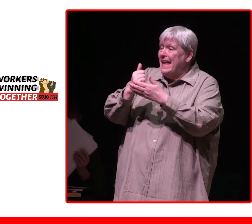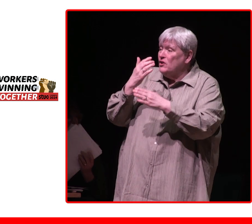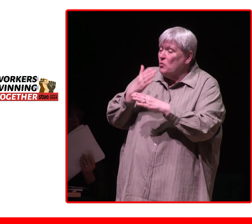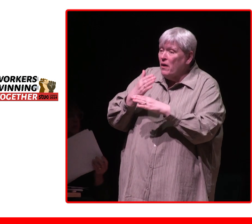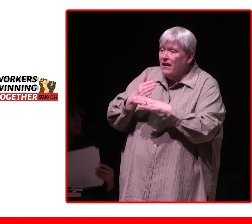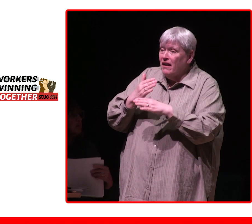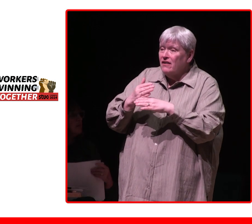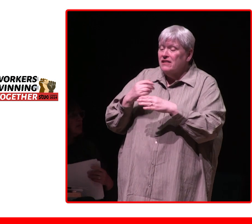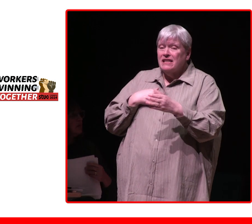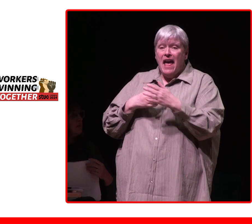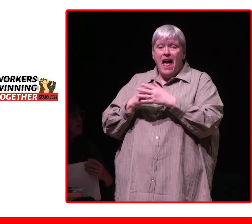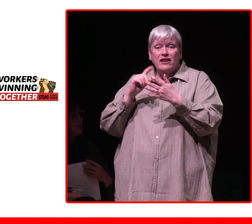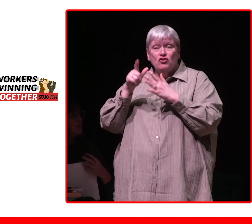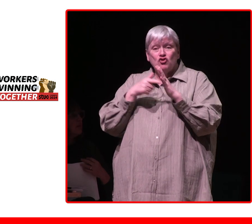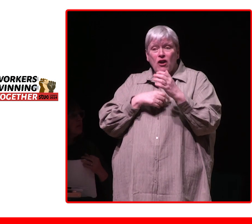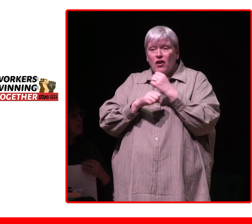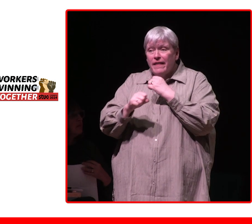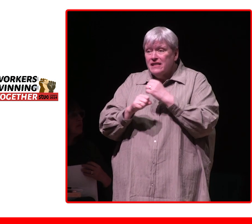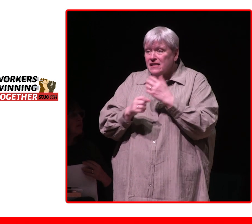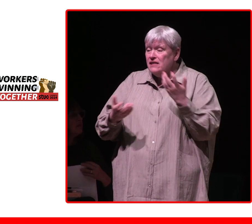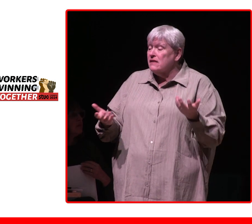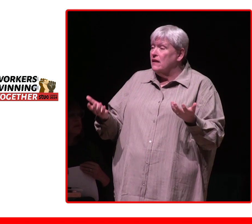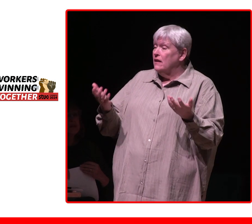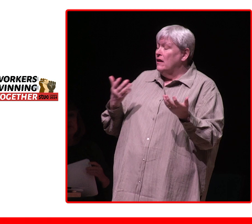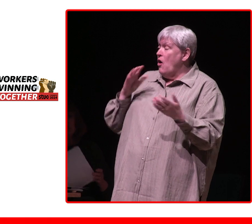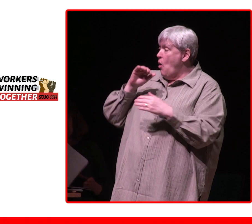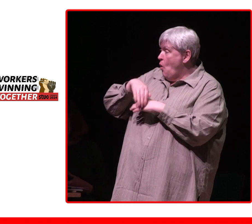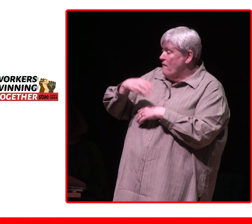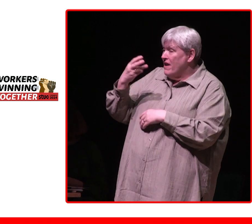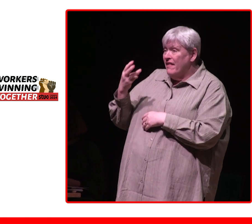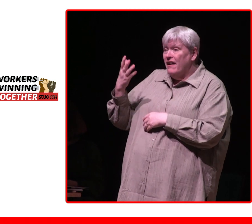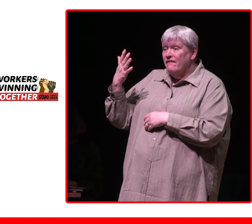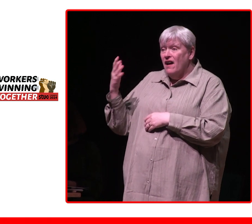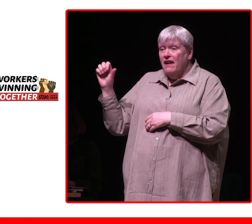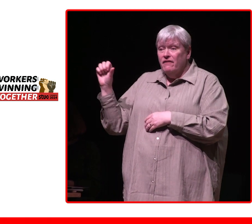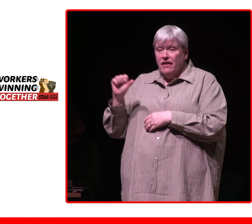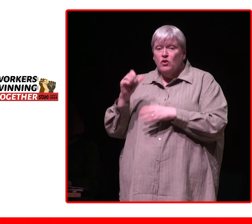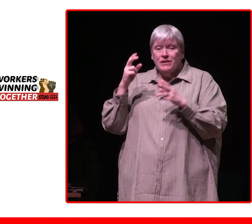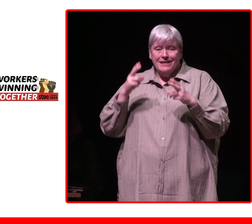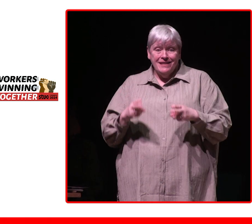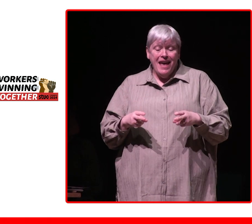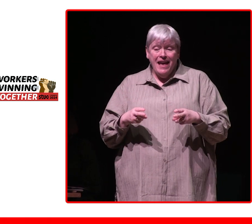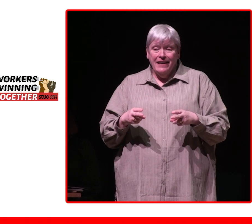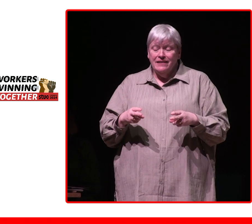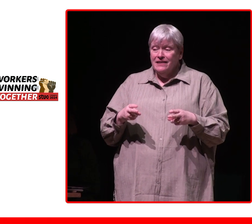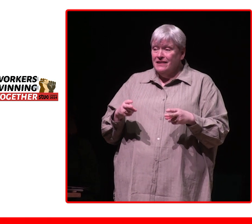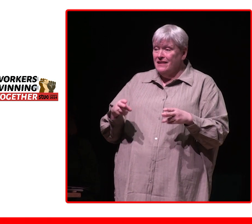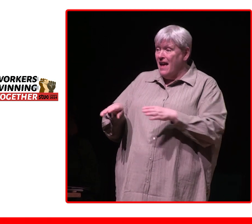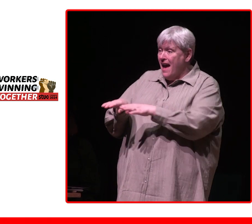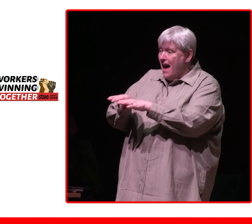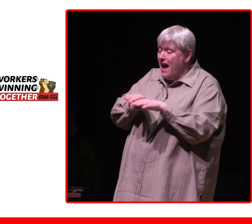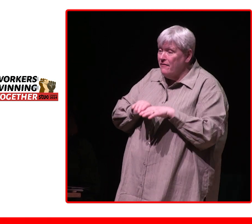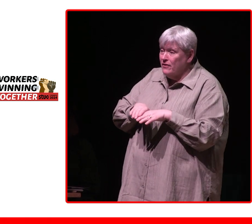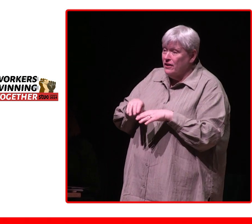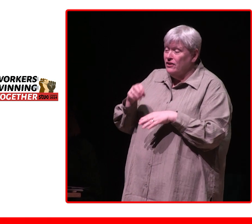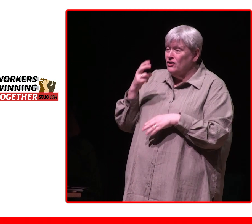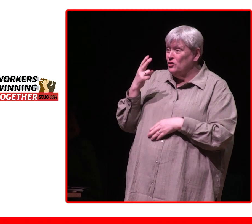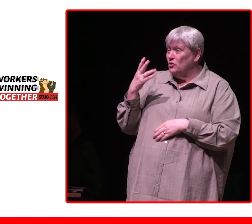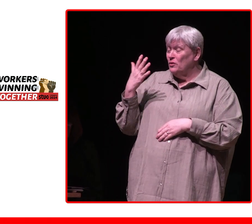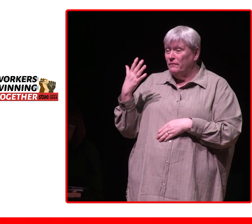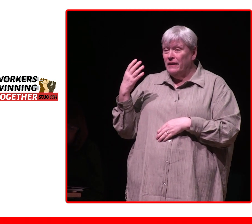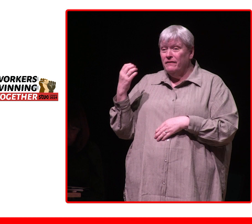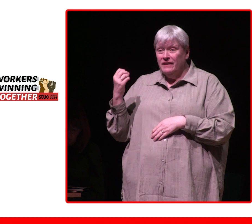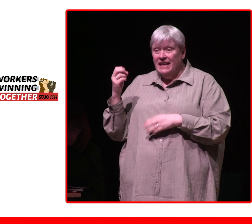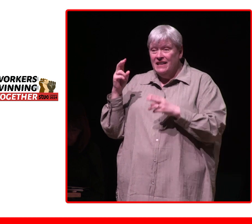and journalists. More than 35,000 dead, a death toll averaging 250